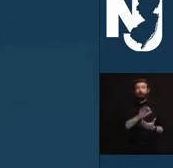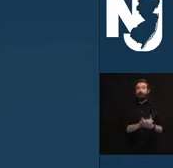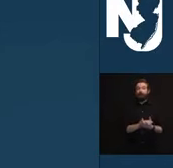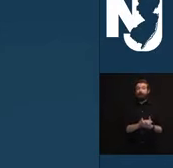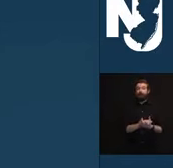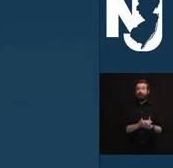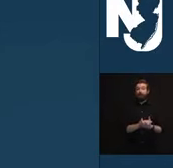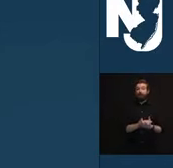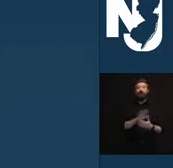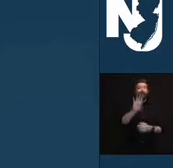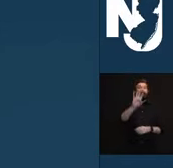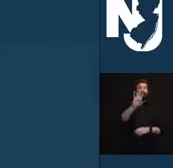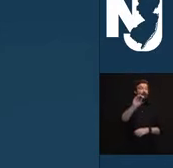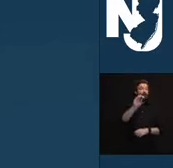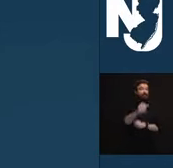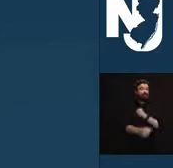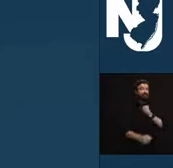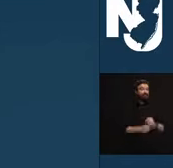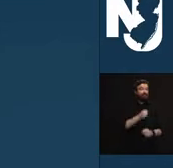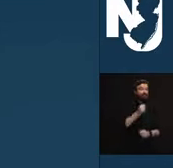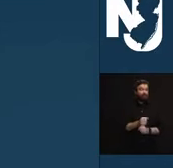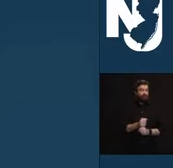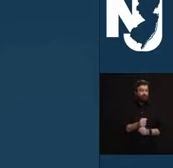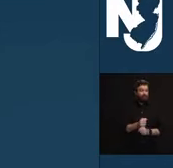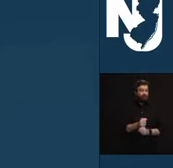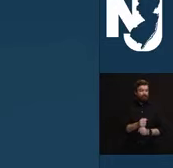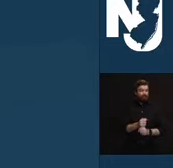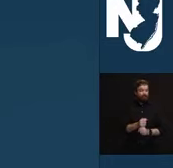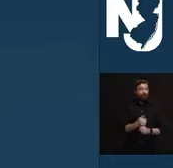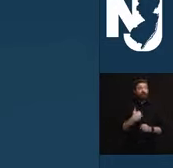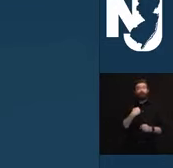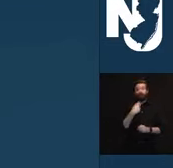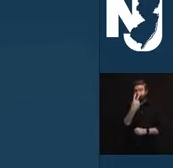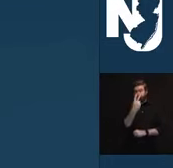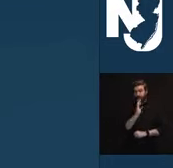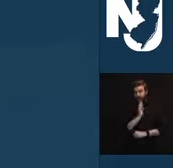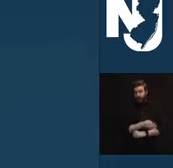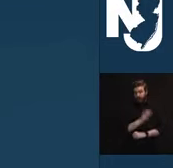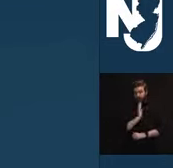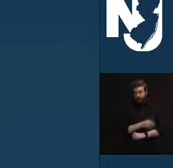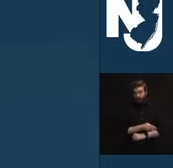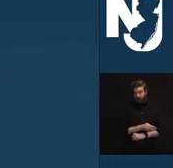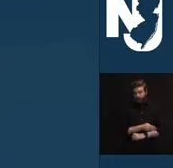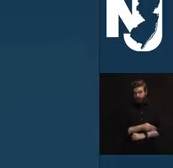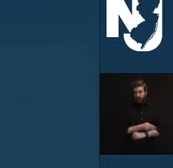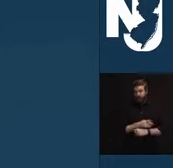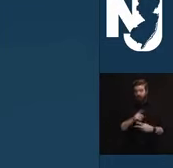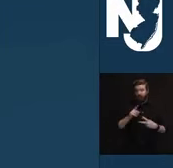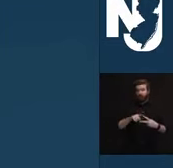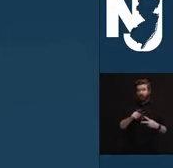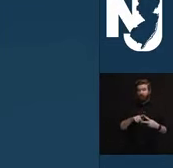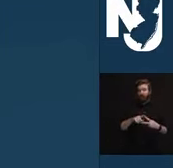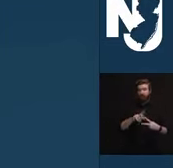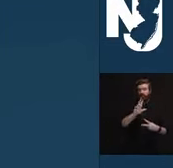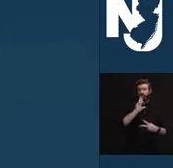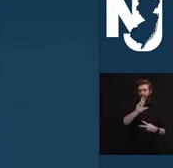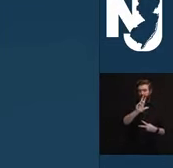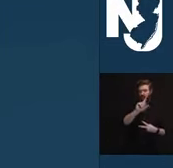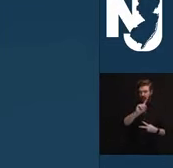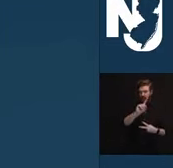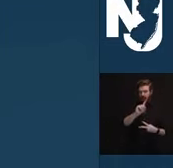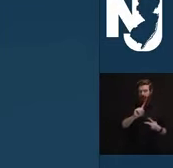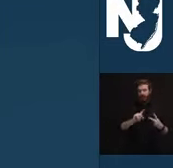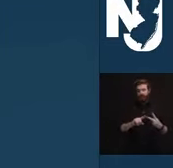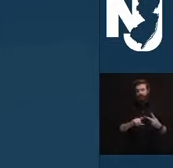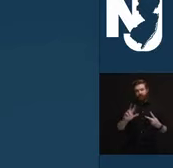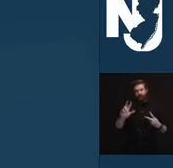wedding anniversary. And she's survived by their two daughters, Adisha, who's 31 and lives in Seattle, and Avanti, who's 34